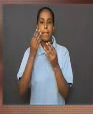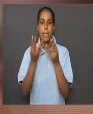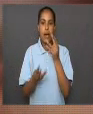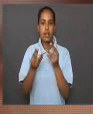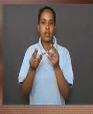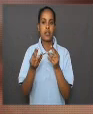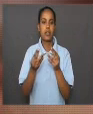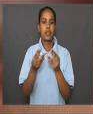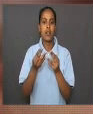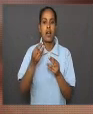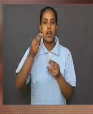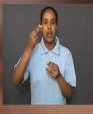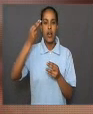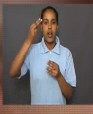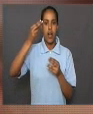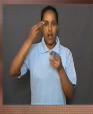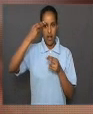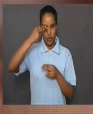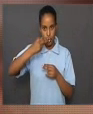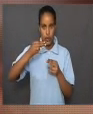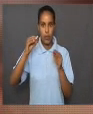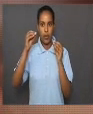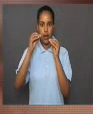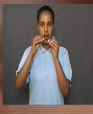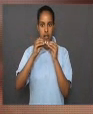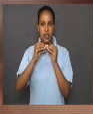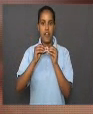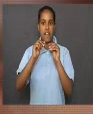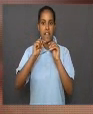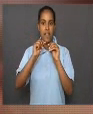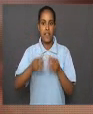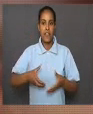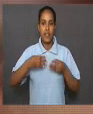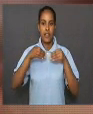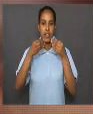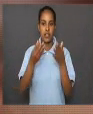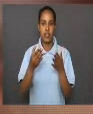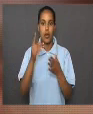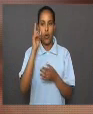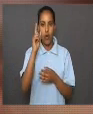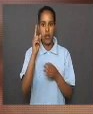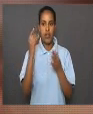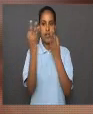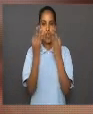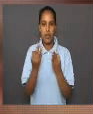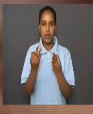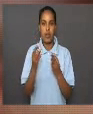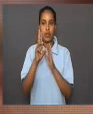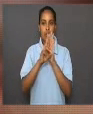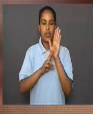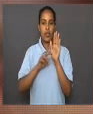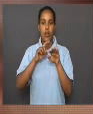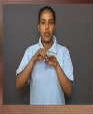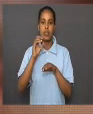number of hydrogen plus ions furnished by 1 formula unit of the